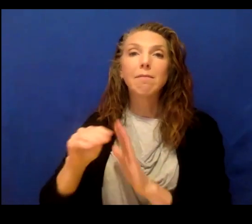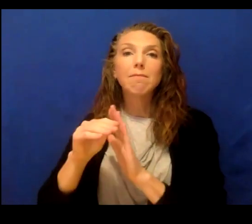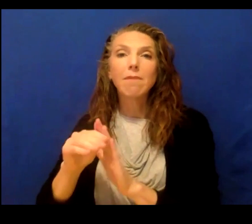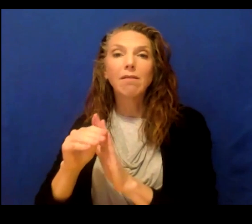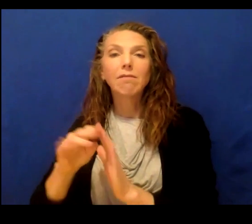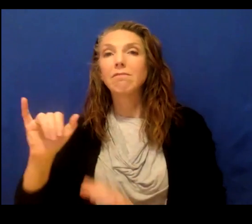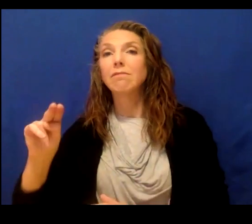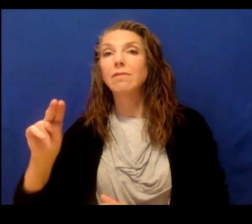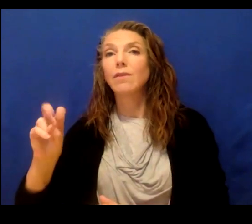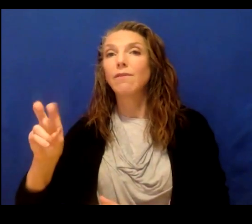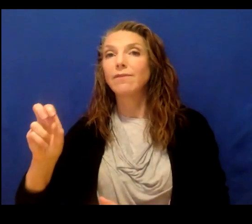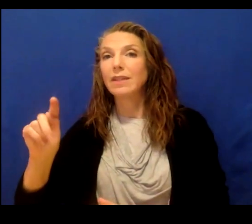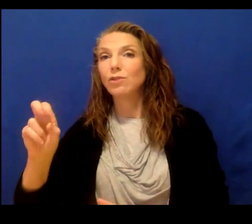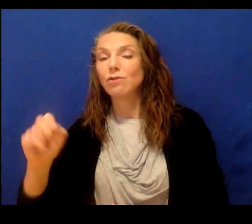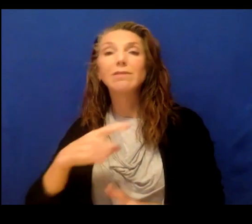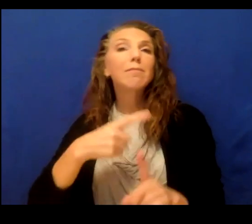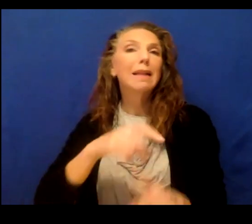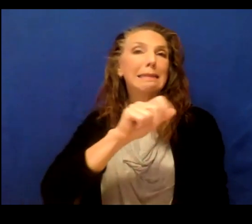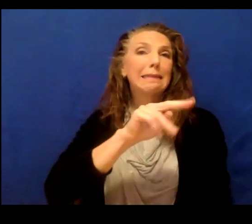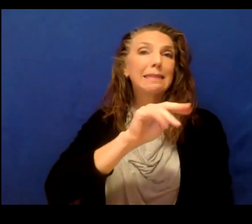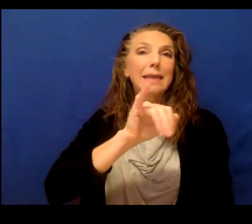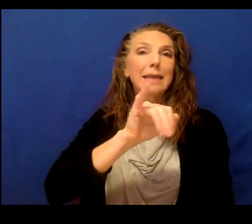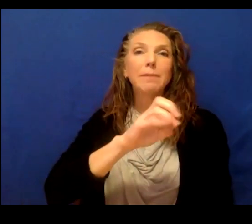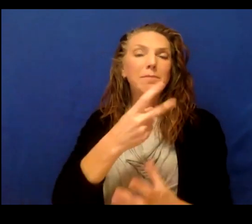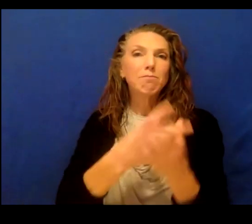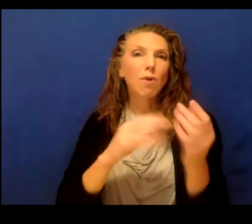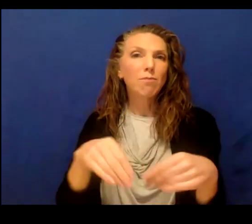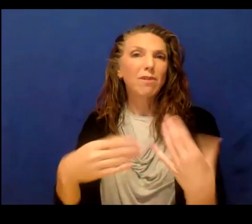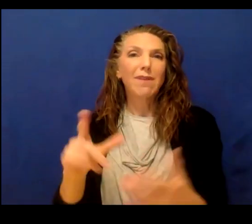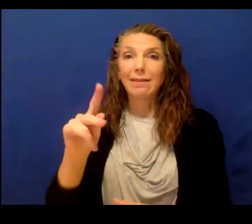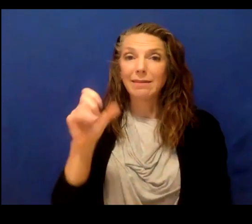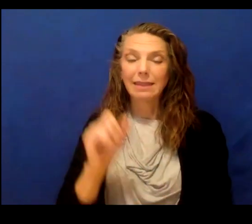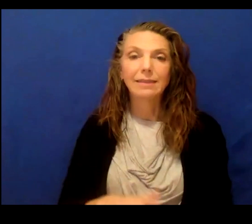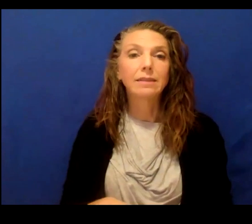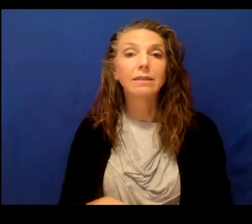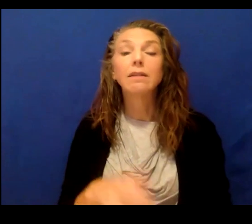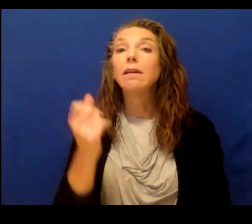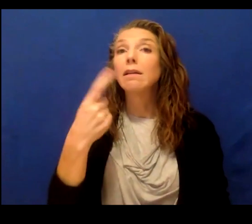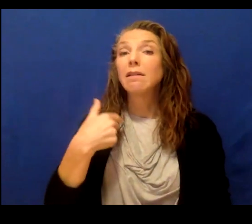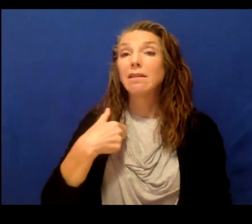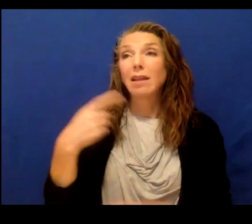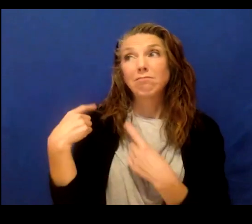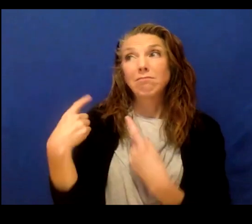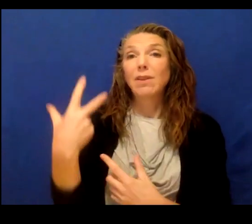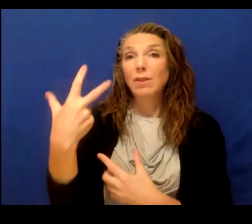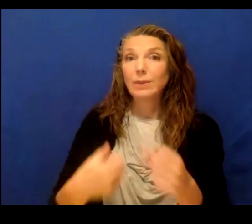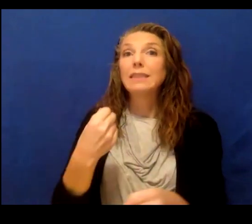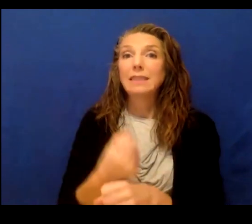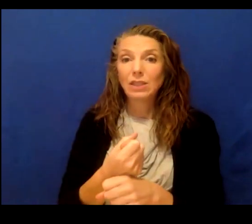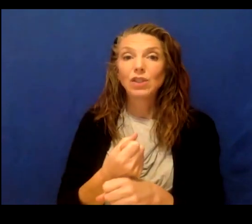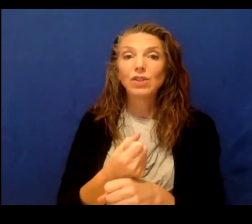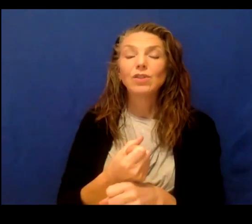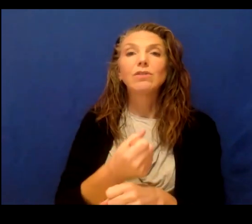My personal application of this topic is through the 3 years that I spent as a childcare administrator at an